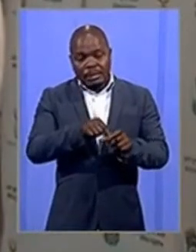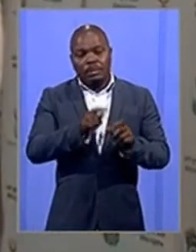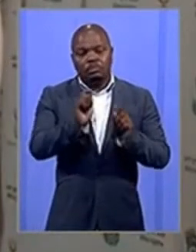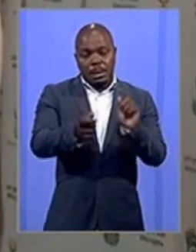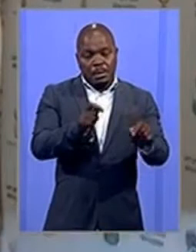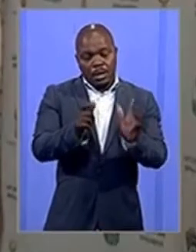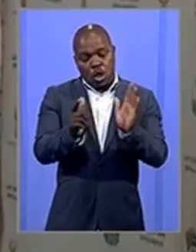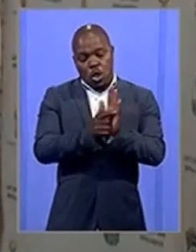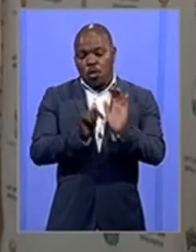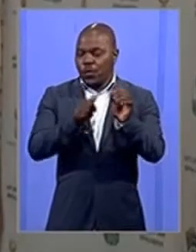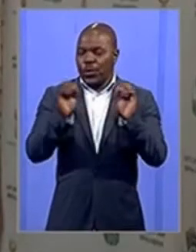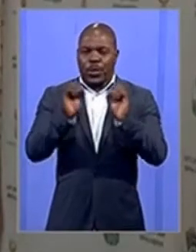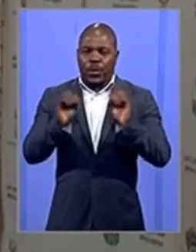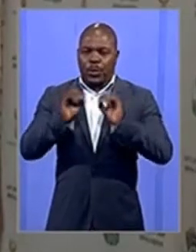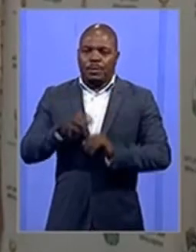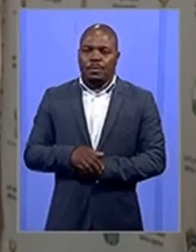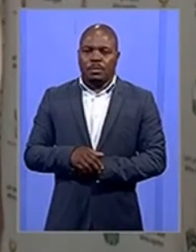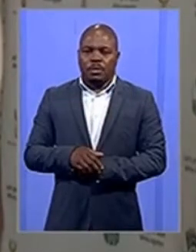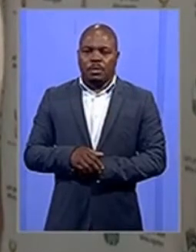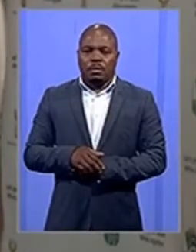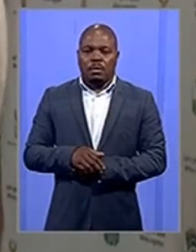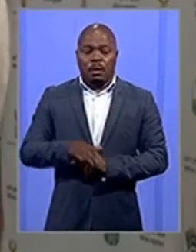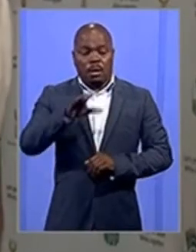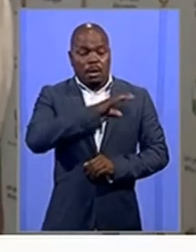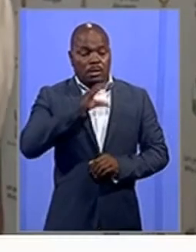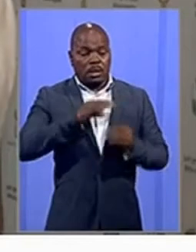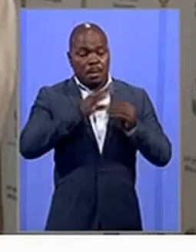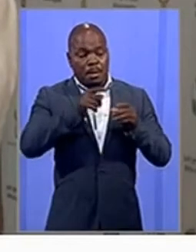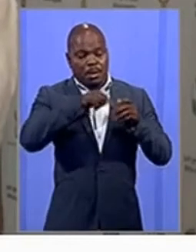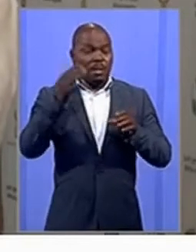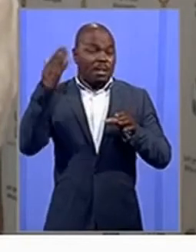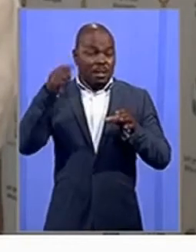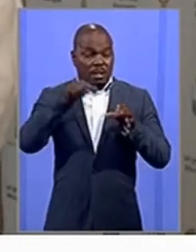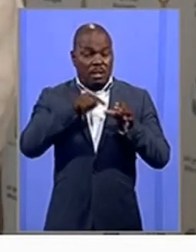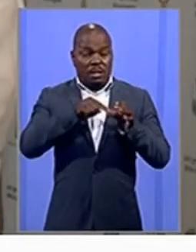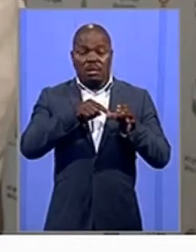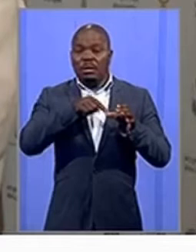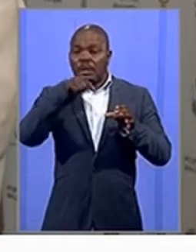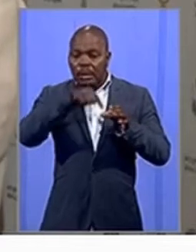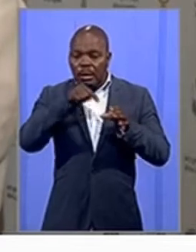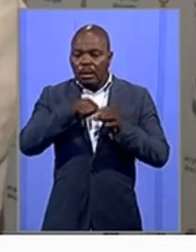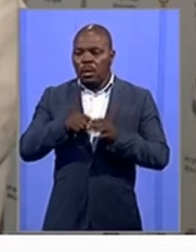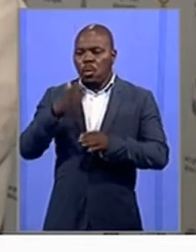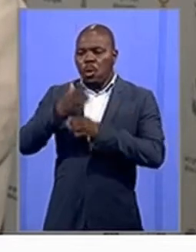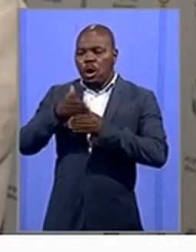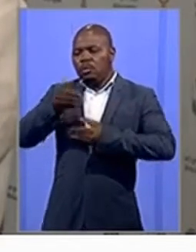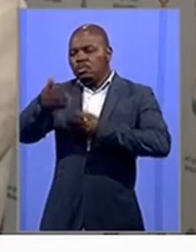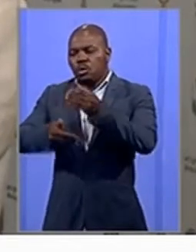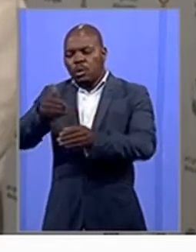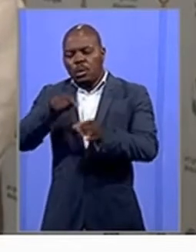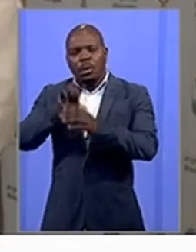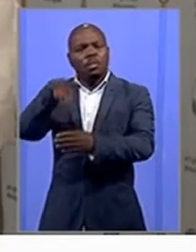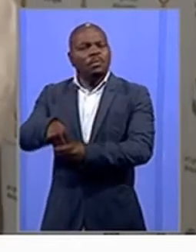melao ya puso. former council members were enmeshed in operational matters,